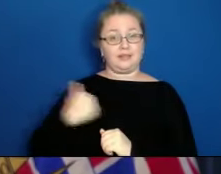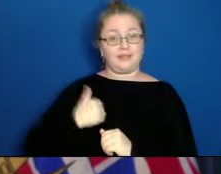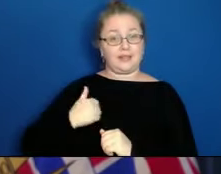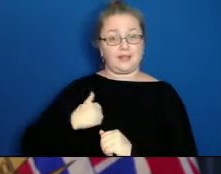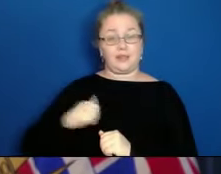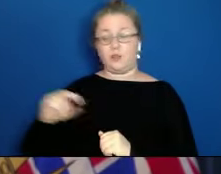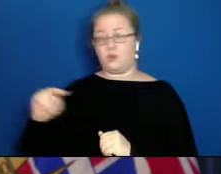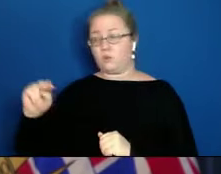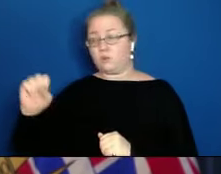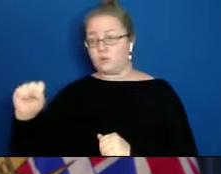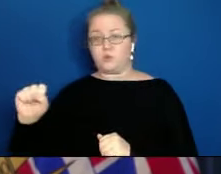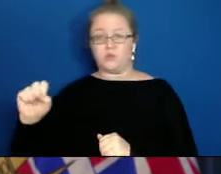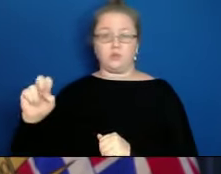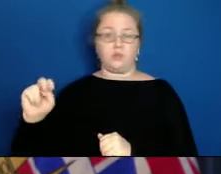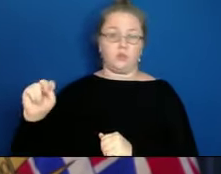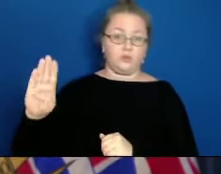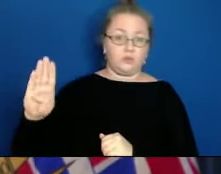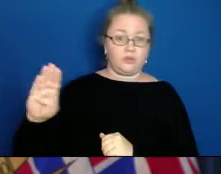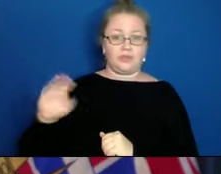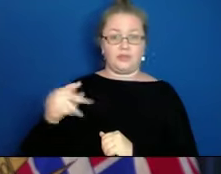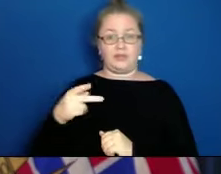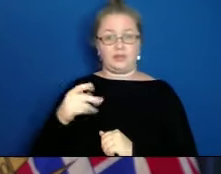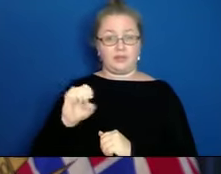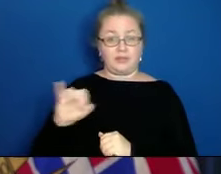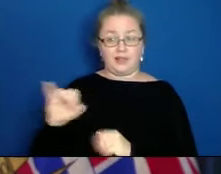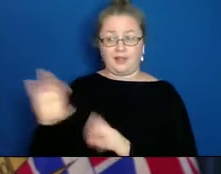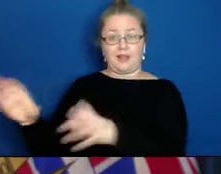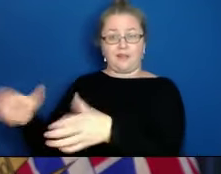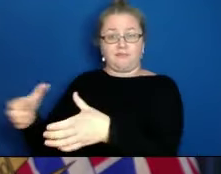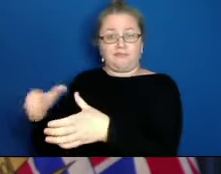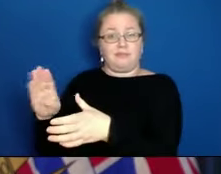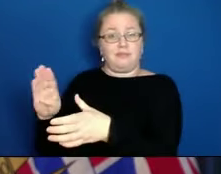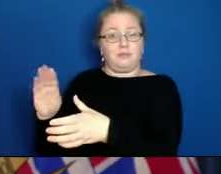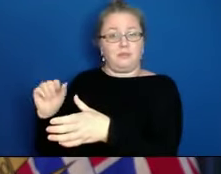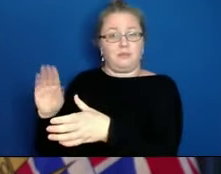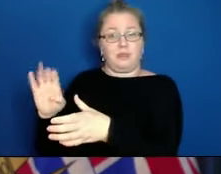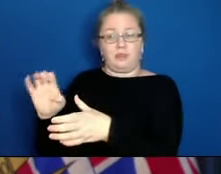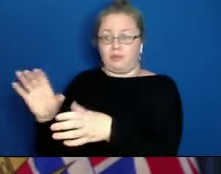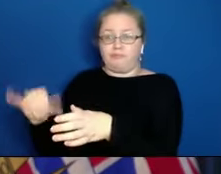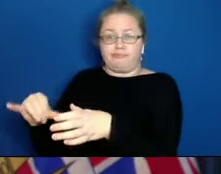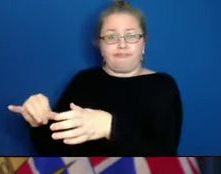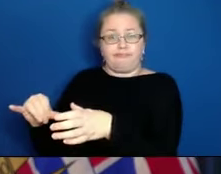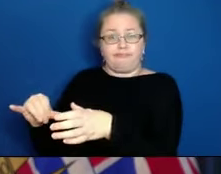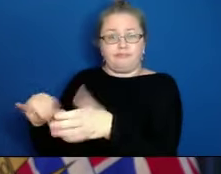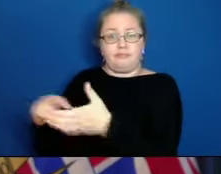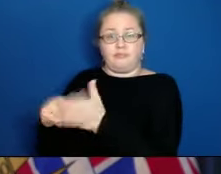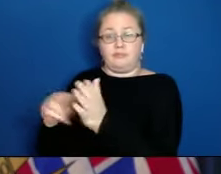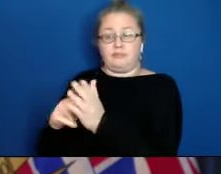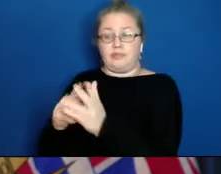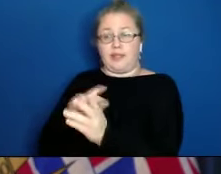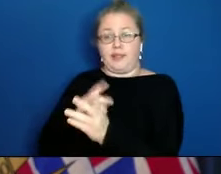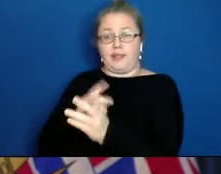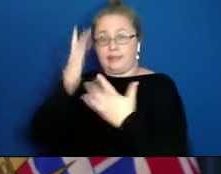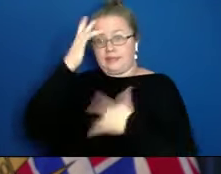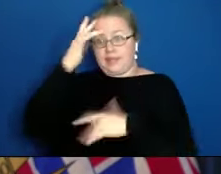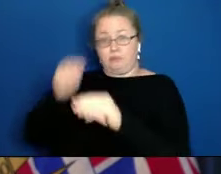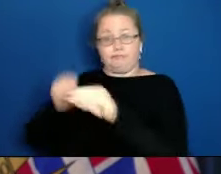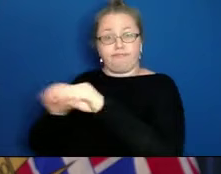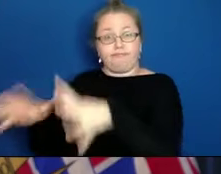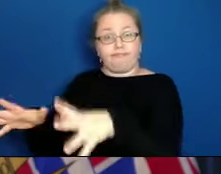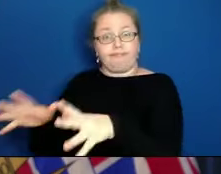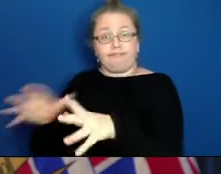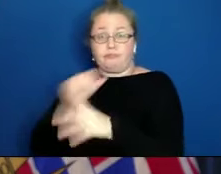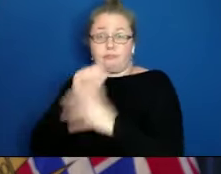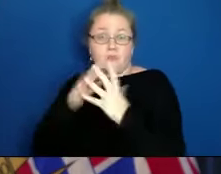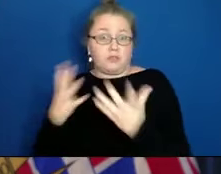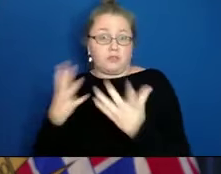us. The challenge we are facing, though, is people are coming to BC from these other jurisdictions as well. And we know